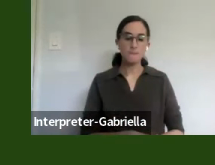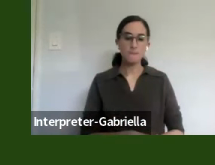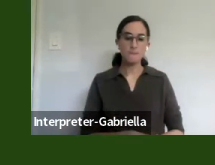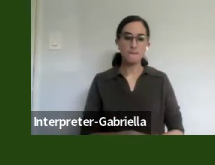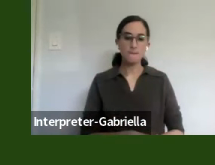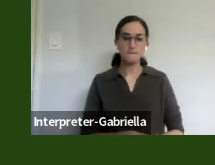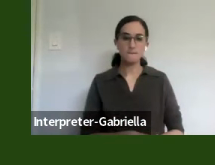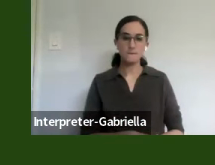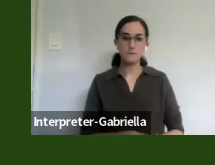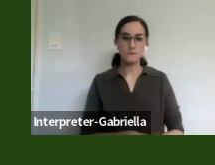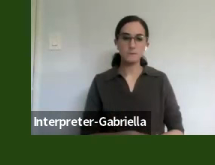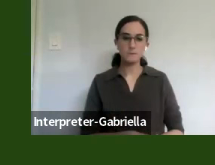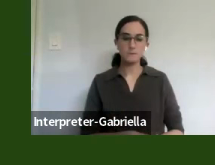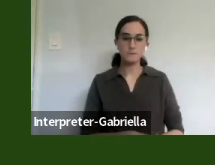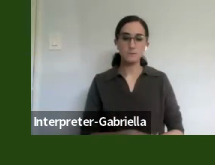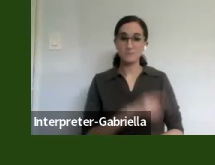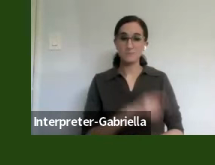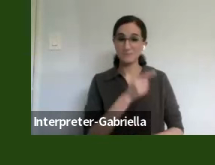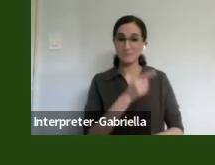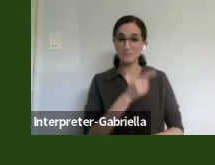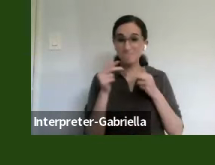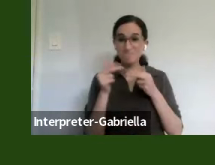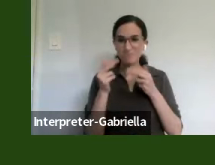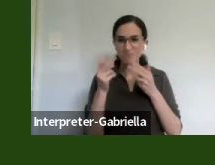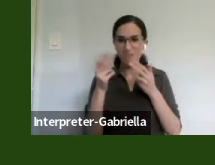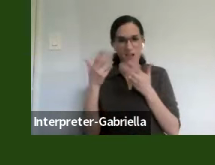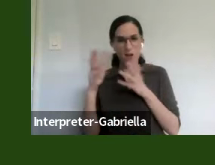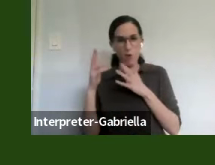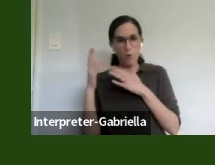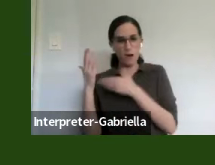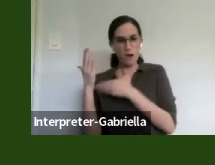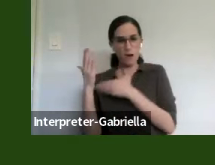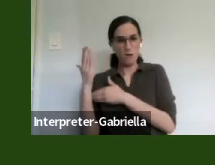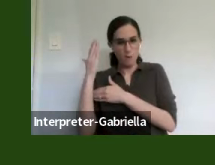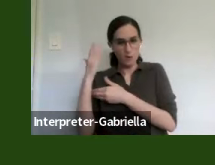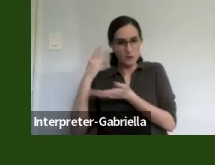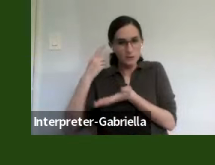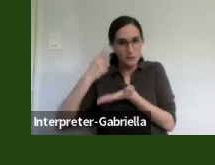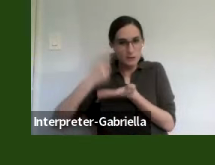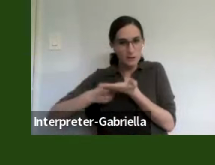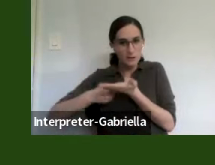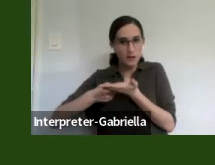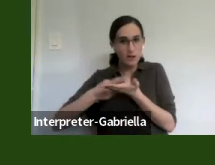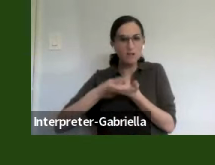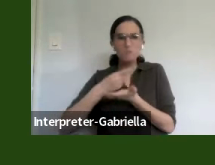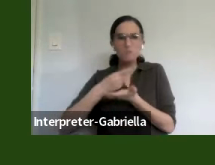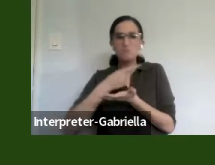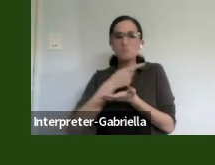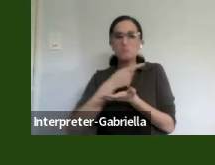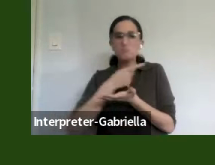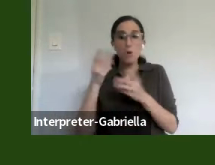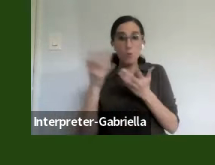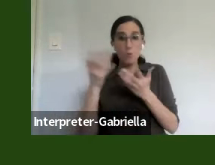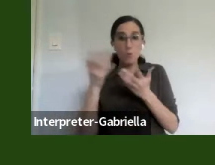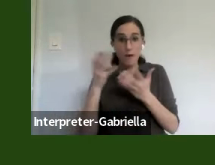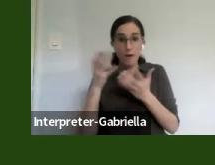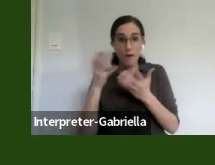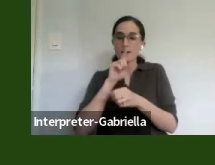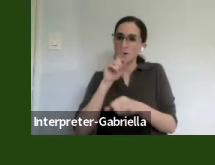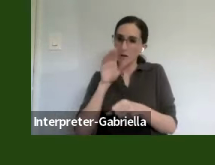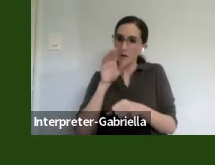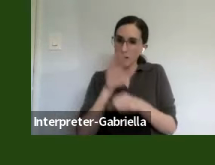This was also a slide that was discussed this morning, which is our commitment to an inclusive and transparent process. Este diapositivo